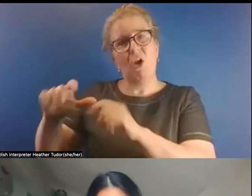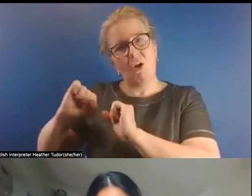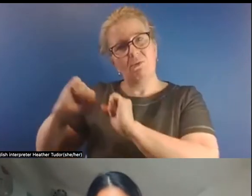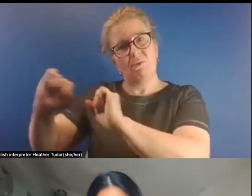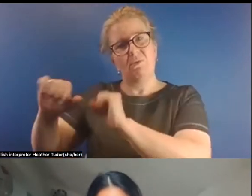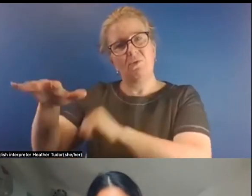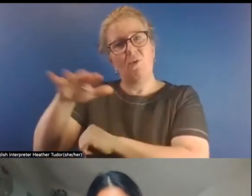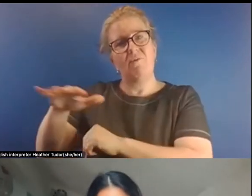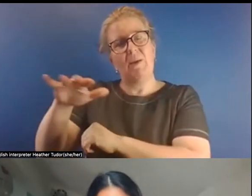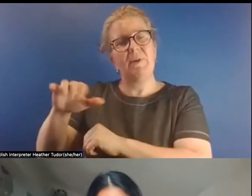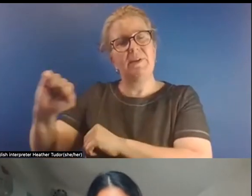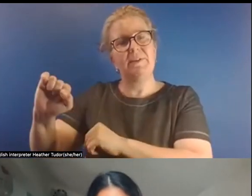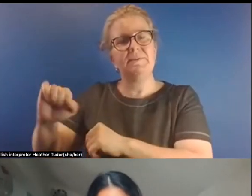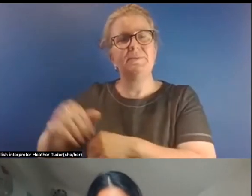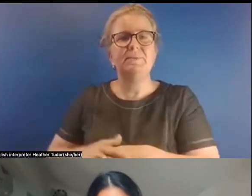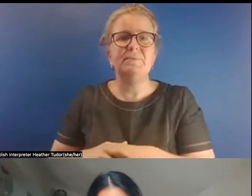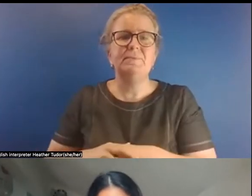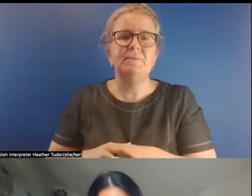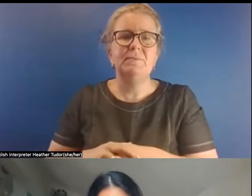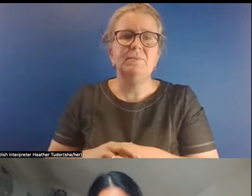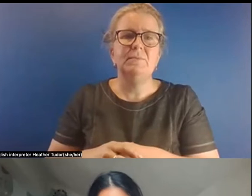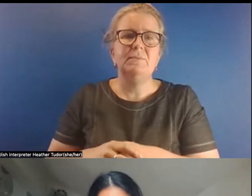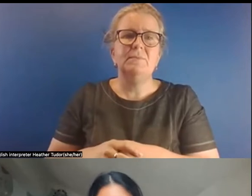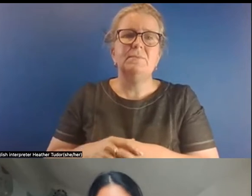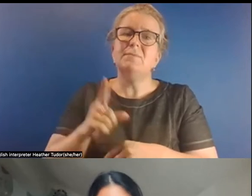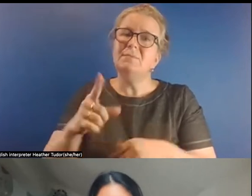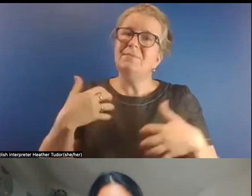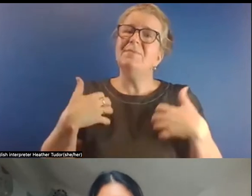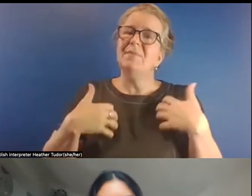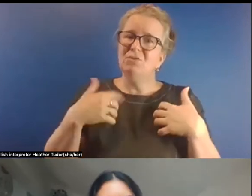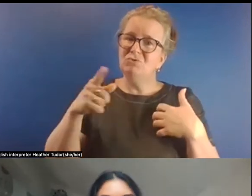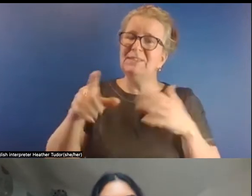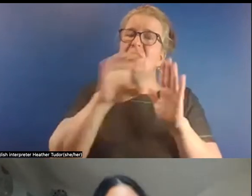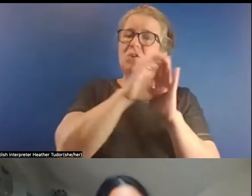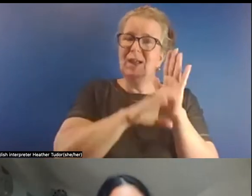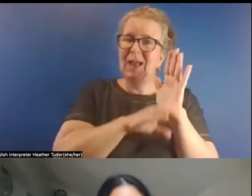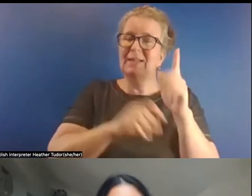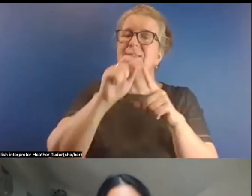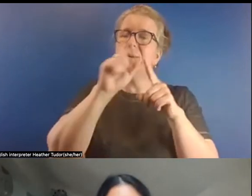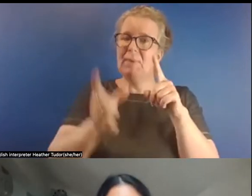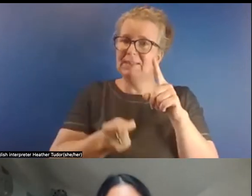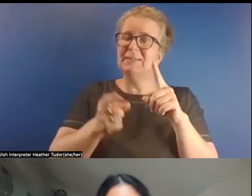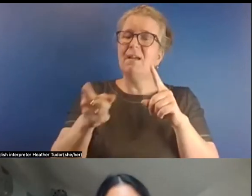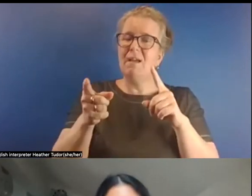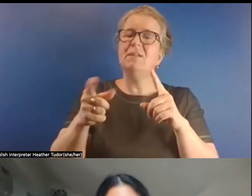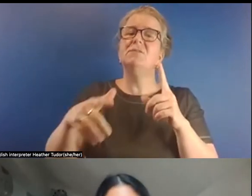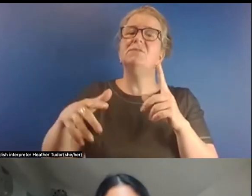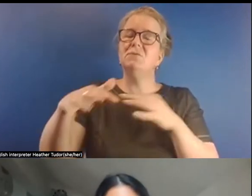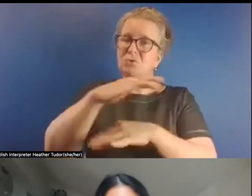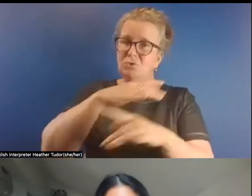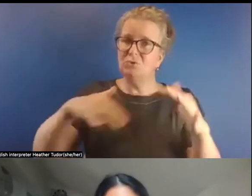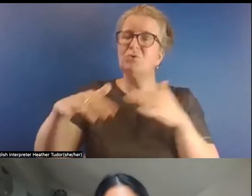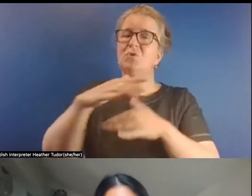about how caste exists in Pakistan. It exists on social level, and